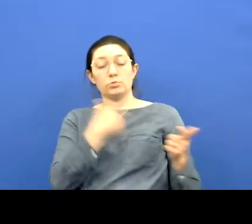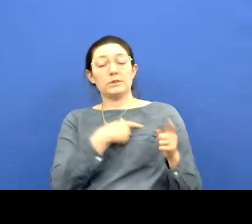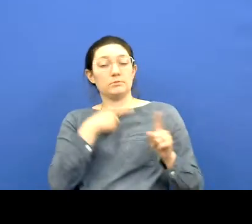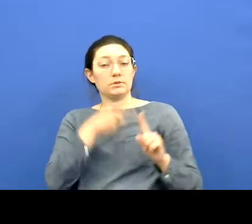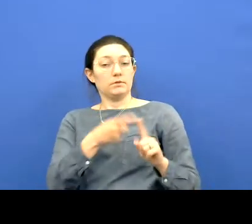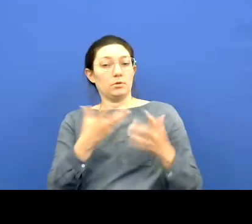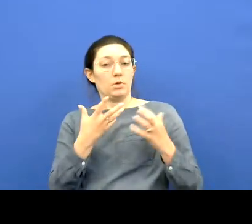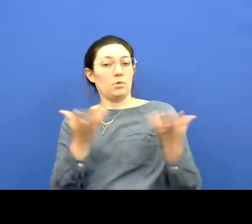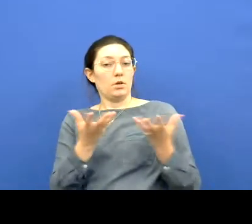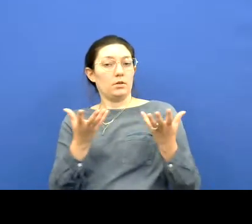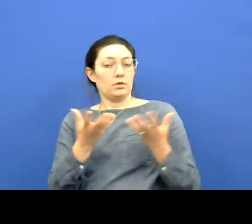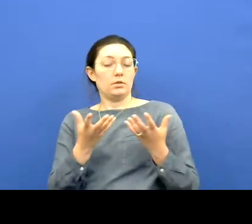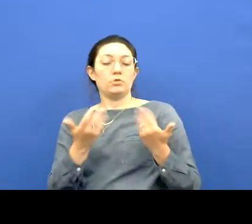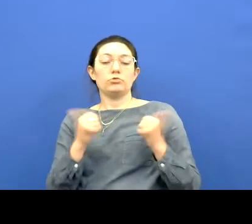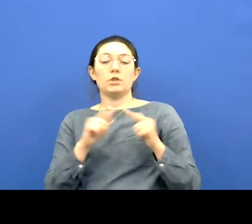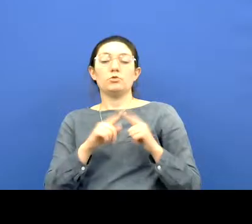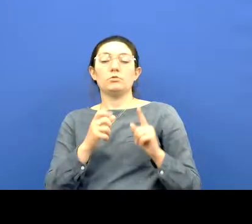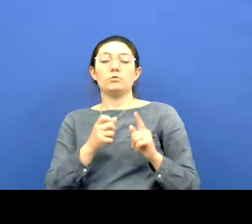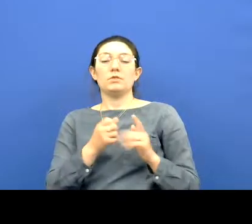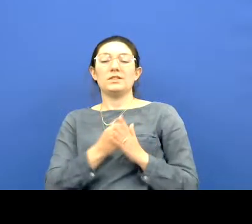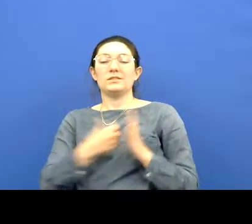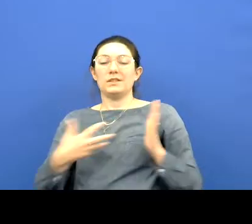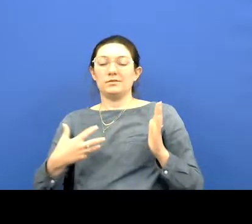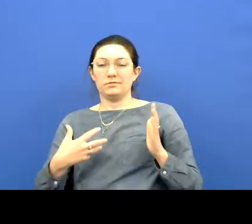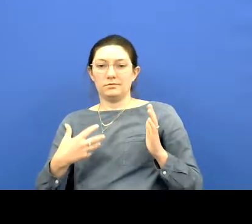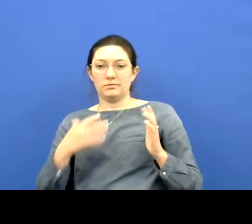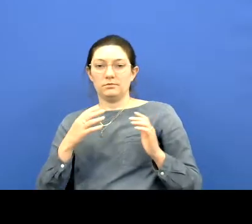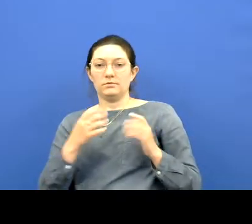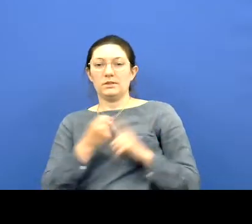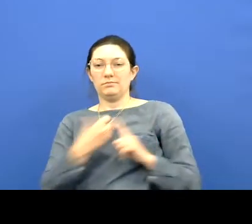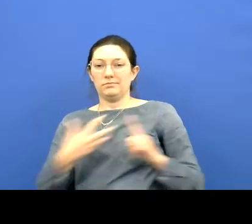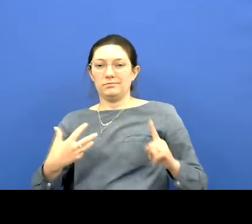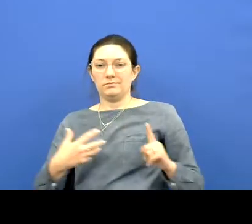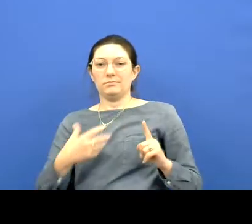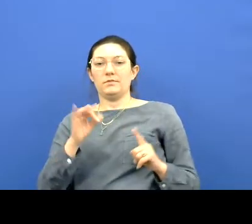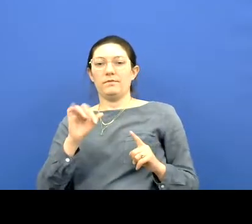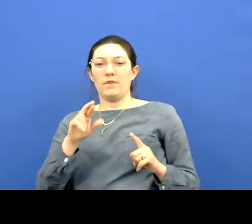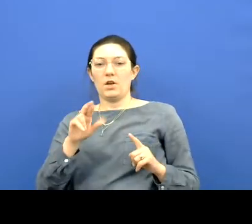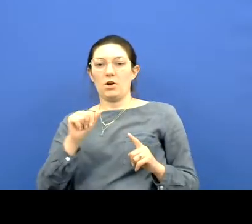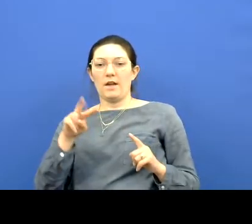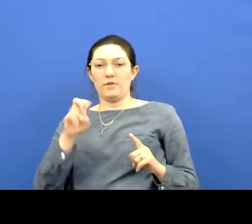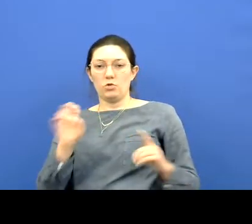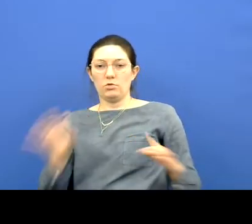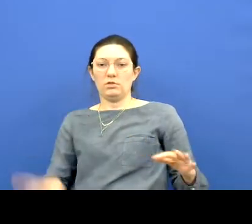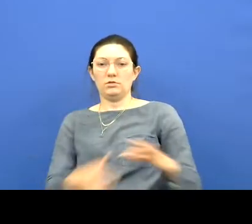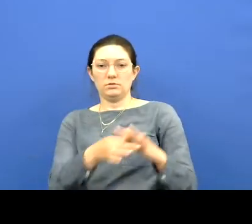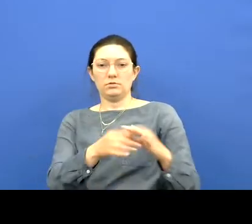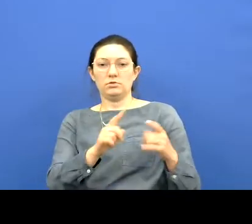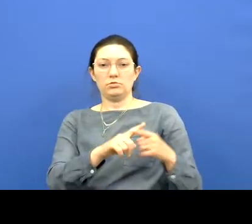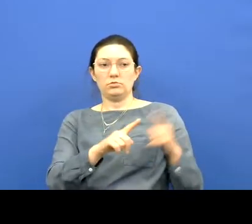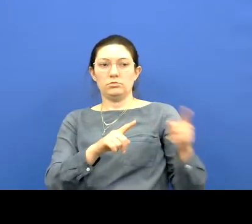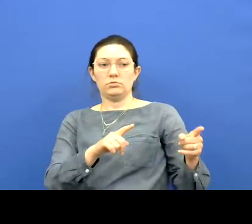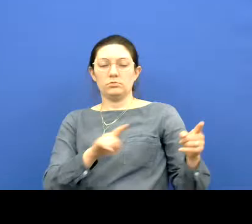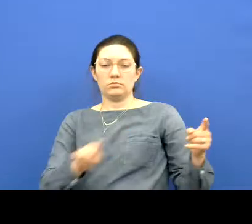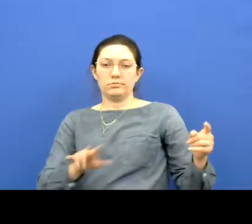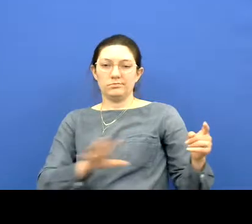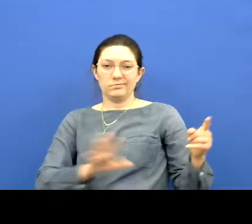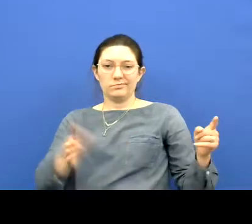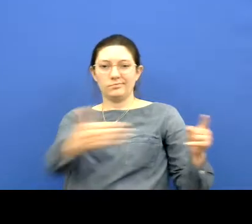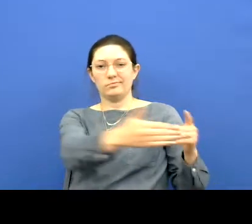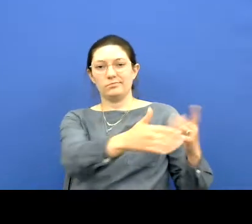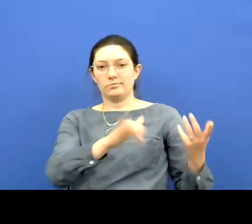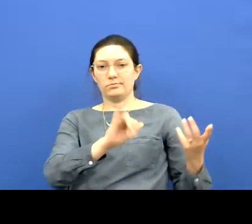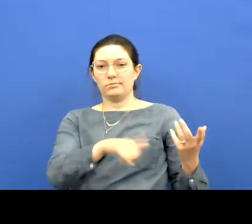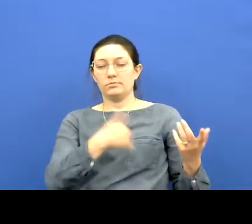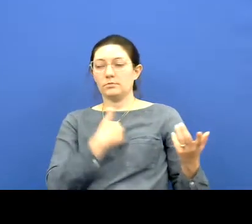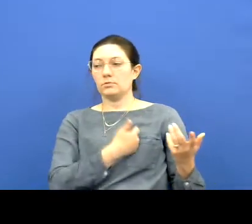at is to extend Fair Avenue down to connect around to Valiant. We will have